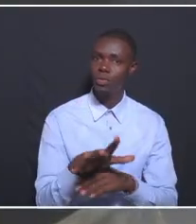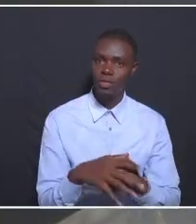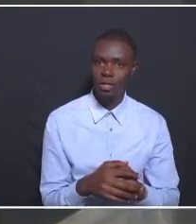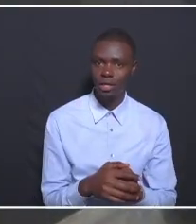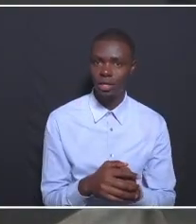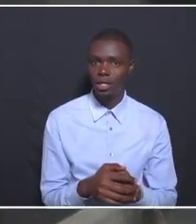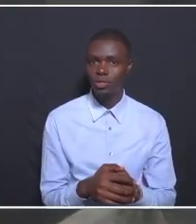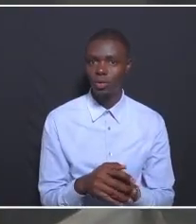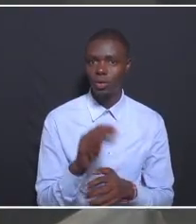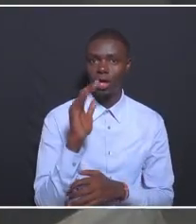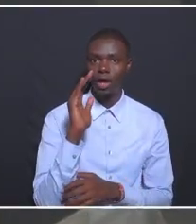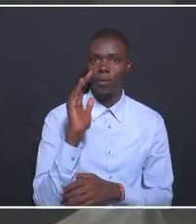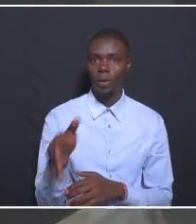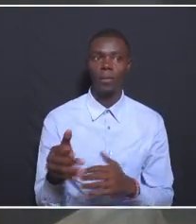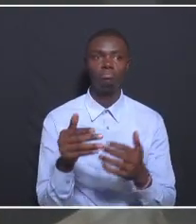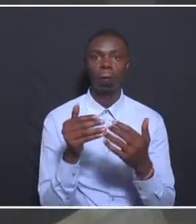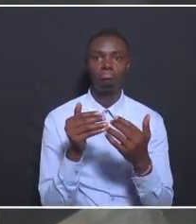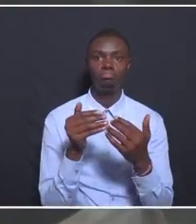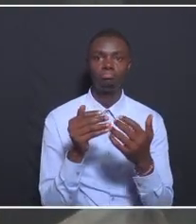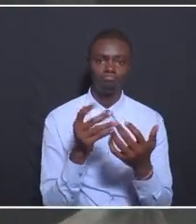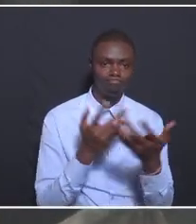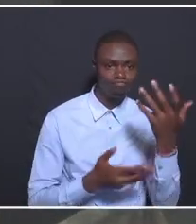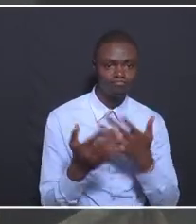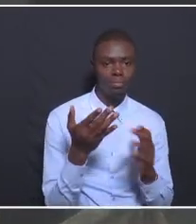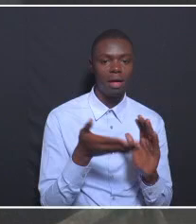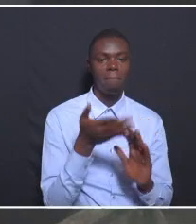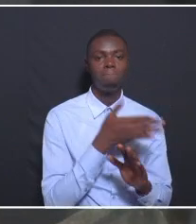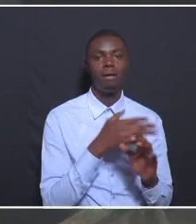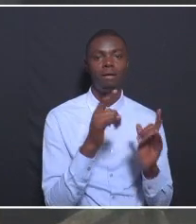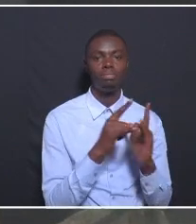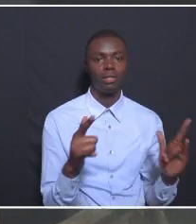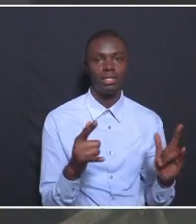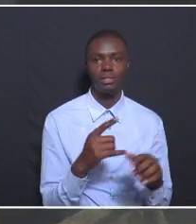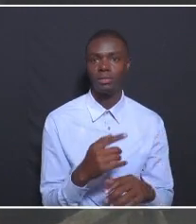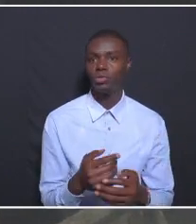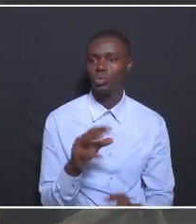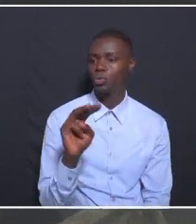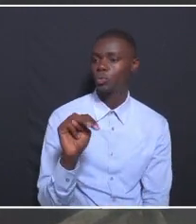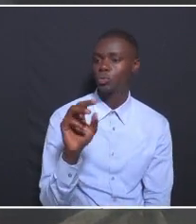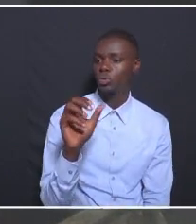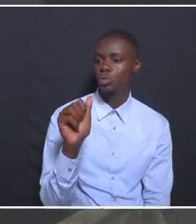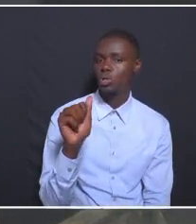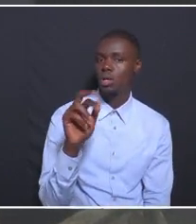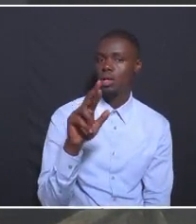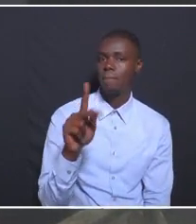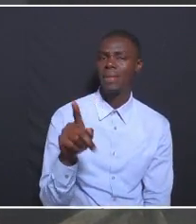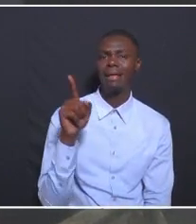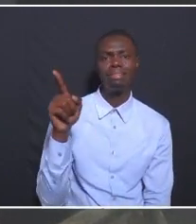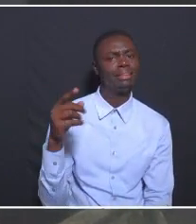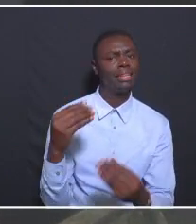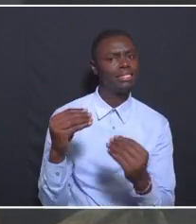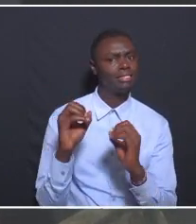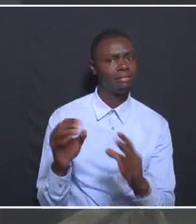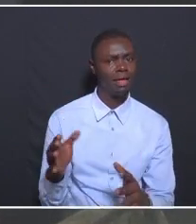hands. We'll catch up. You may attend. So, Mark, this was not easy.